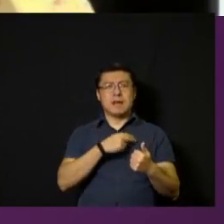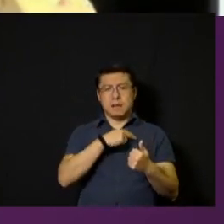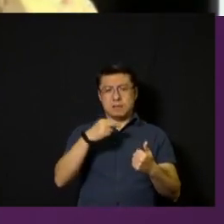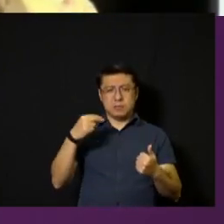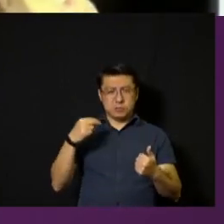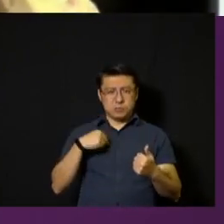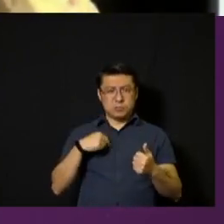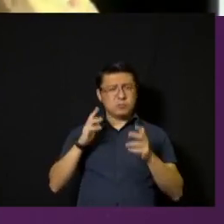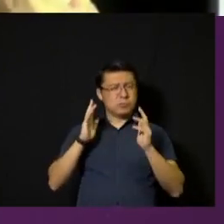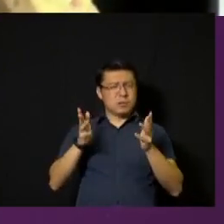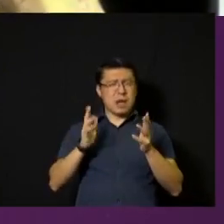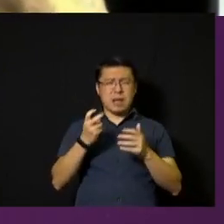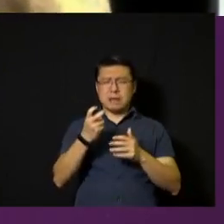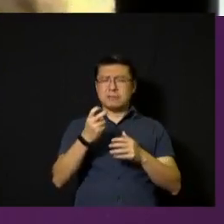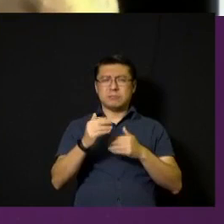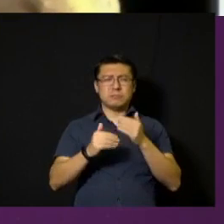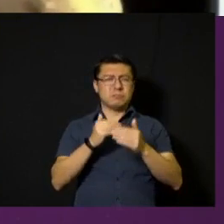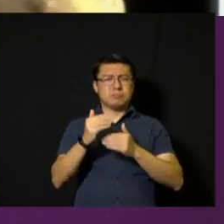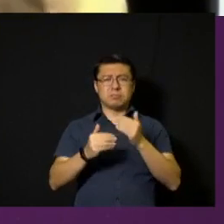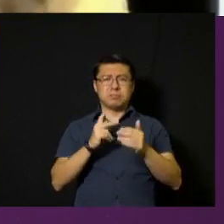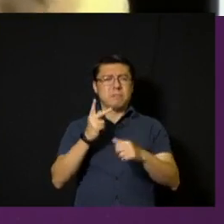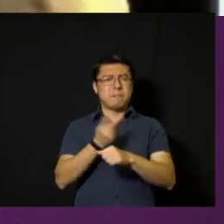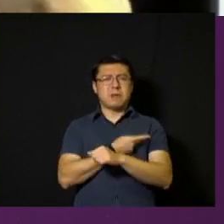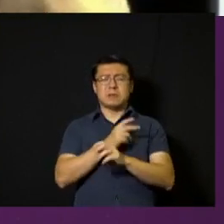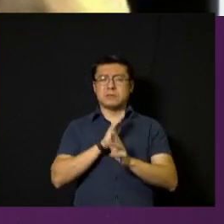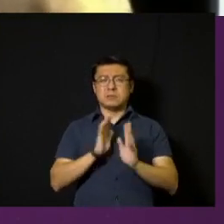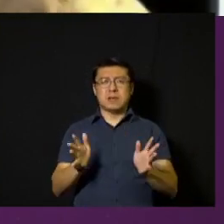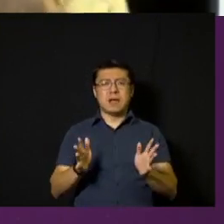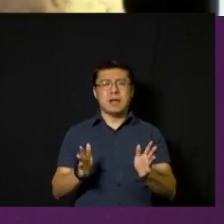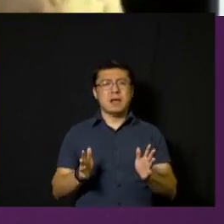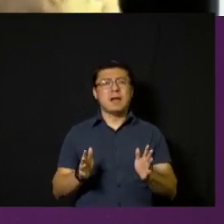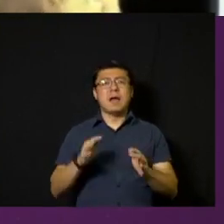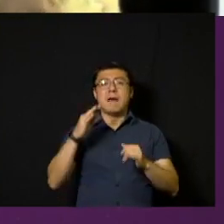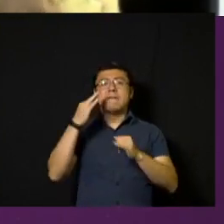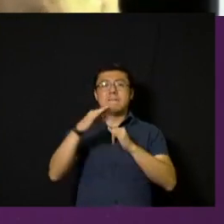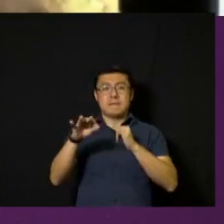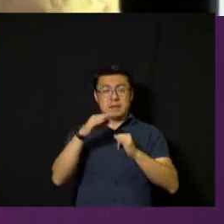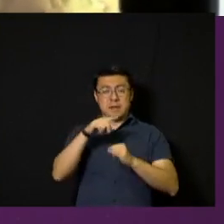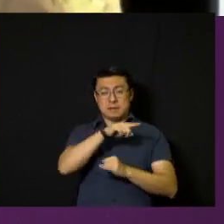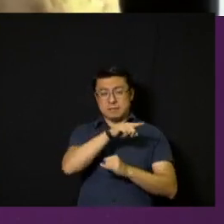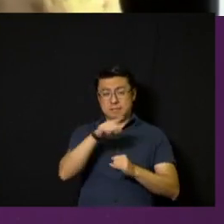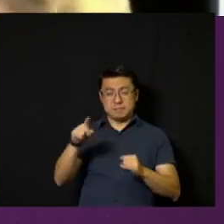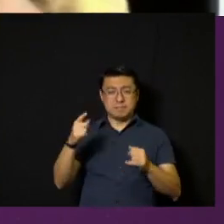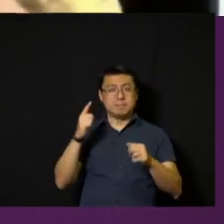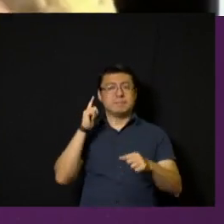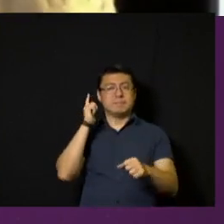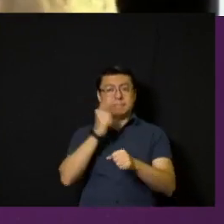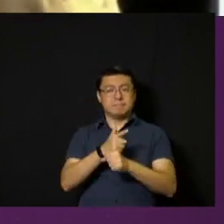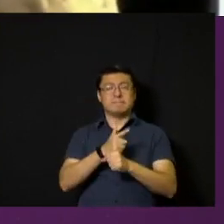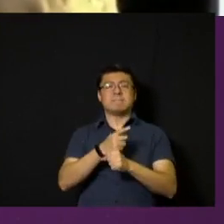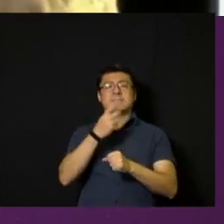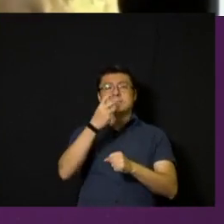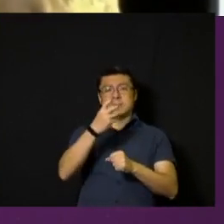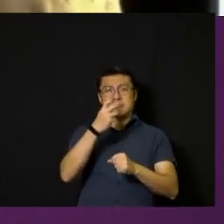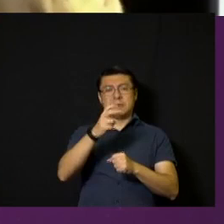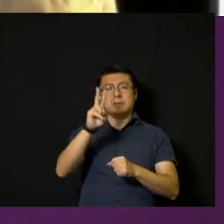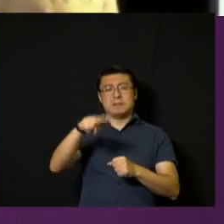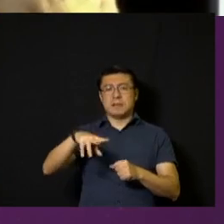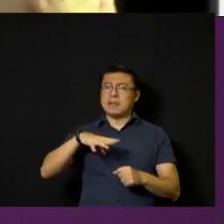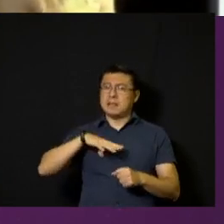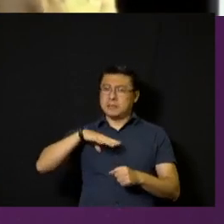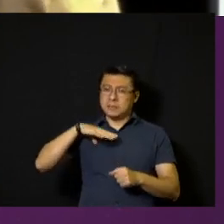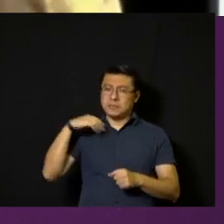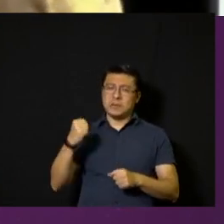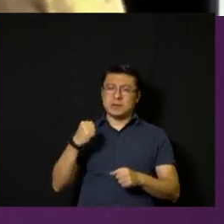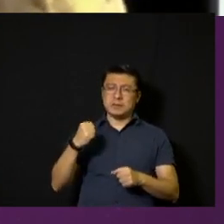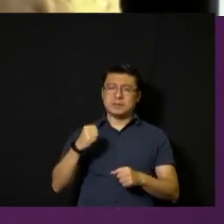to take this mindset, and at the end of the day, you will realize that everything